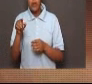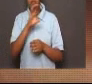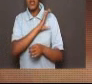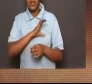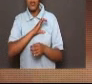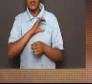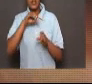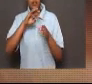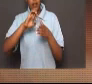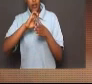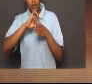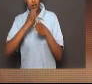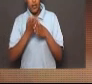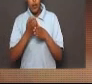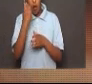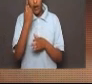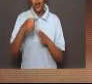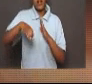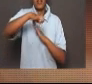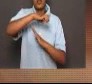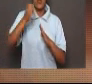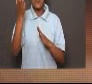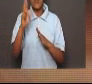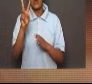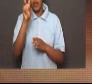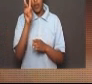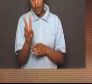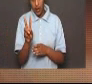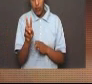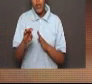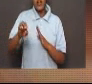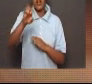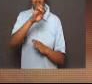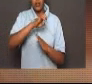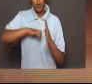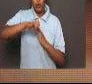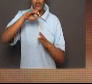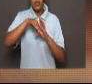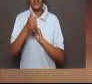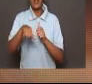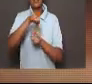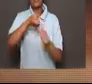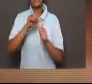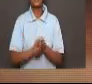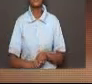of either one electron or a pair of electrons in an atom.